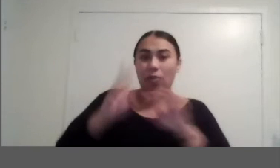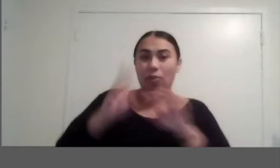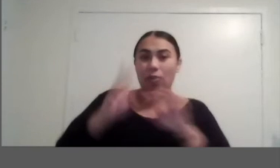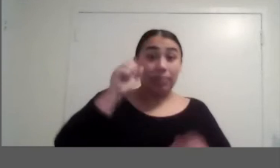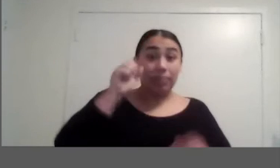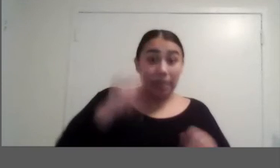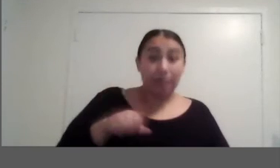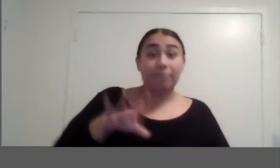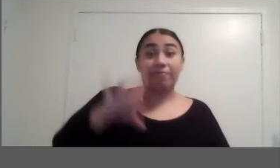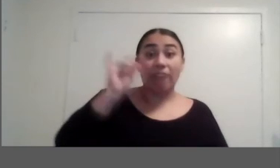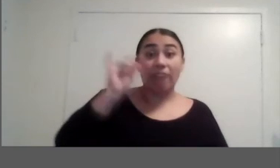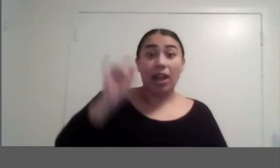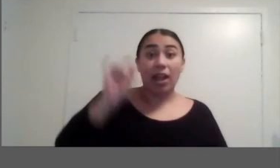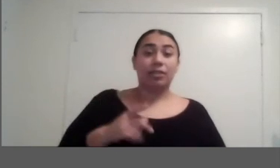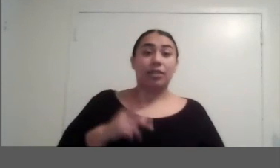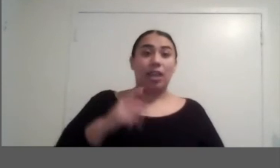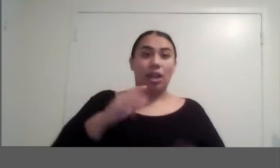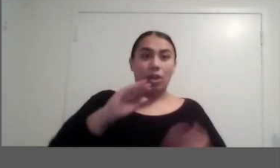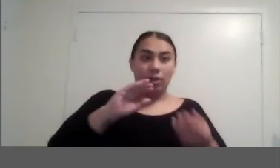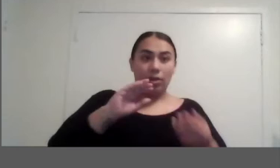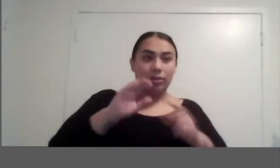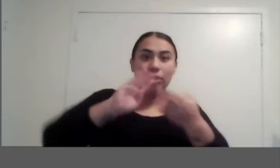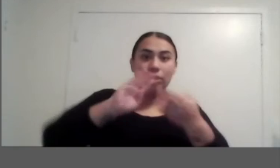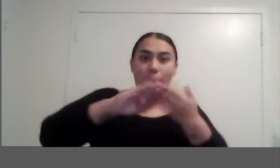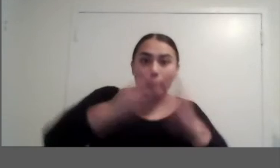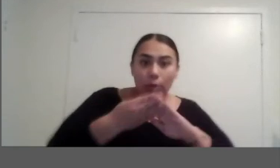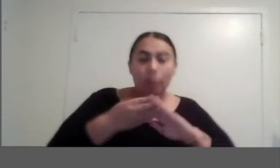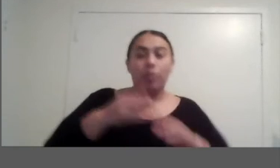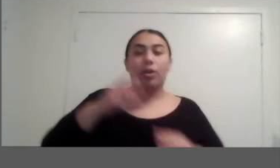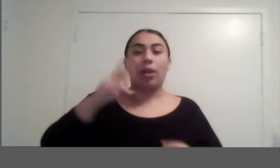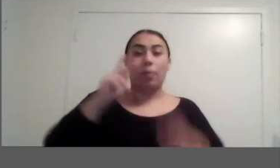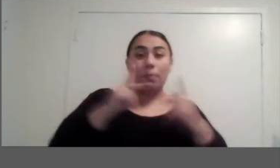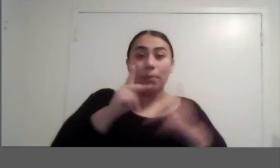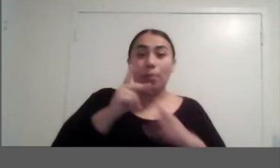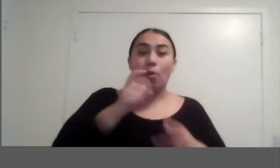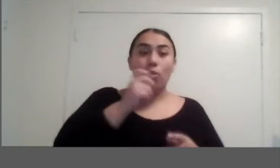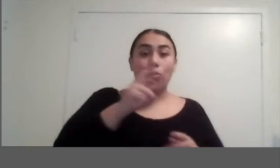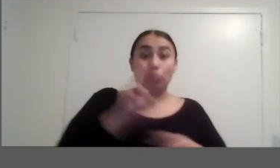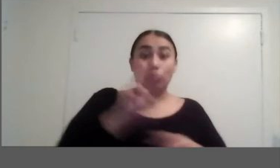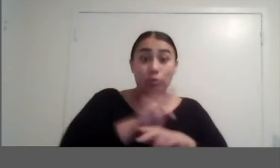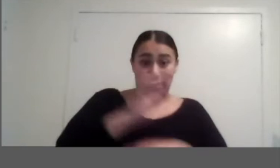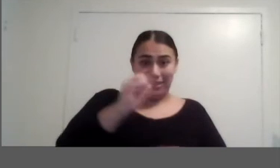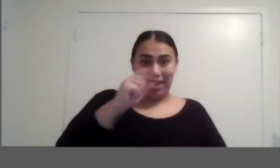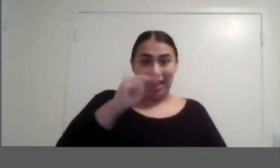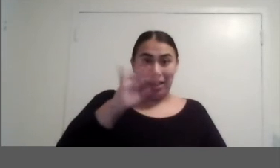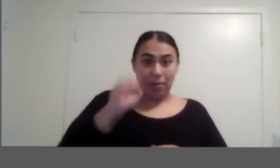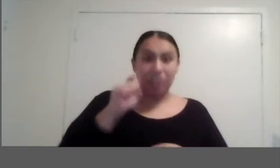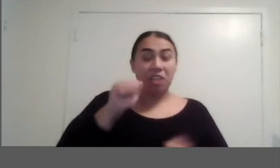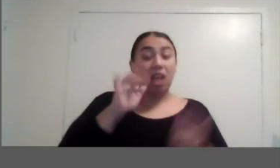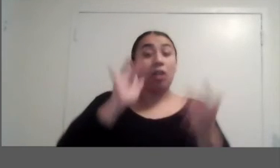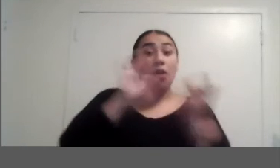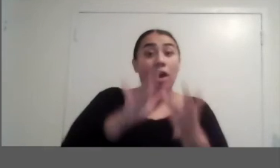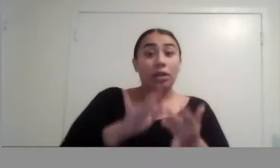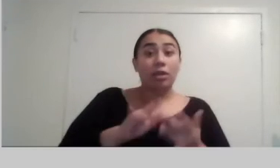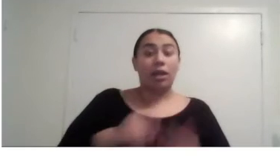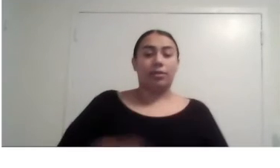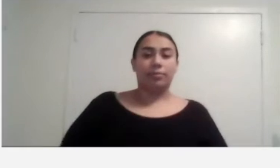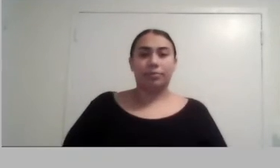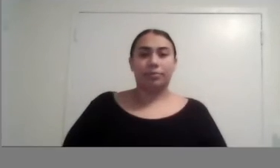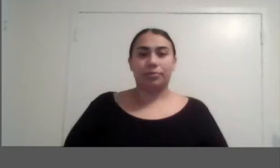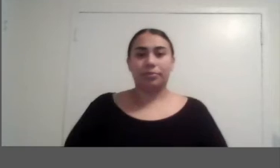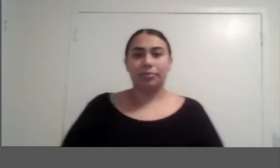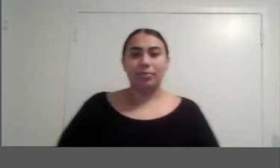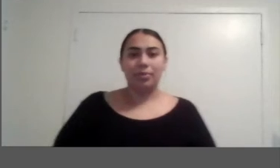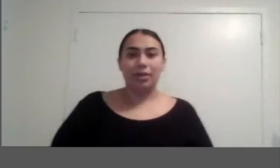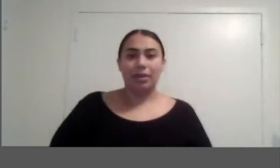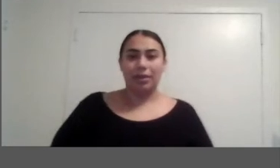many forums and websites out there meant to connect medical cannabis users to discuss treatments and inspire one another.